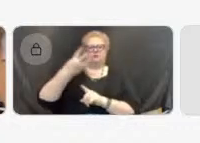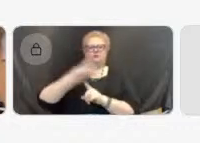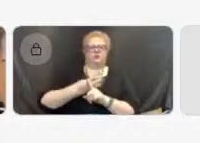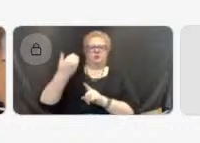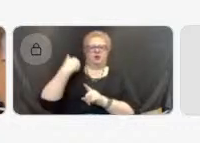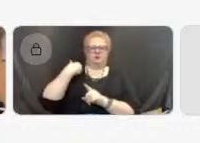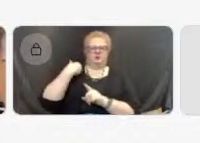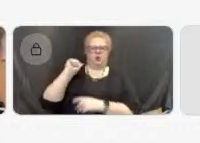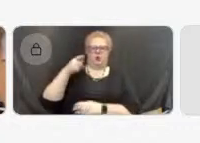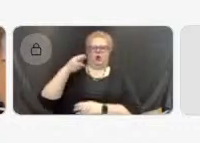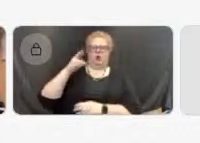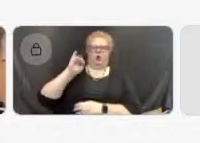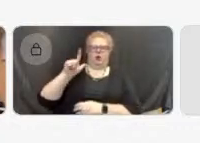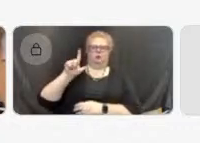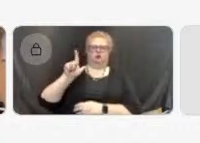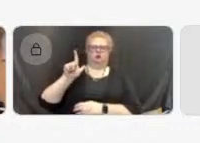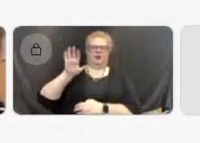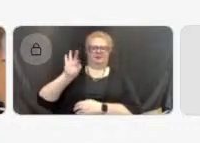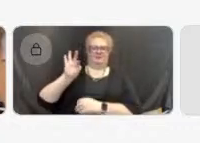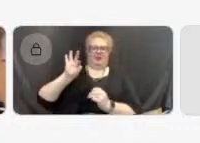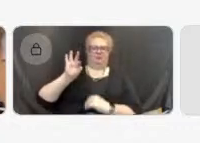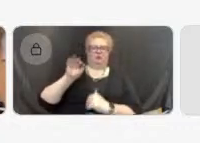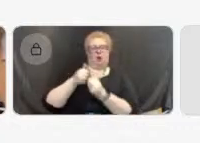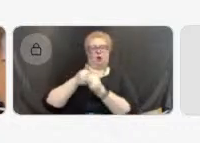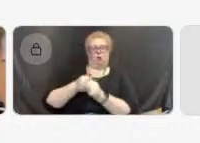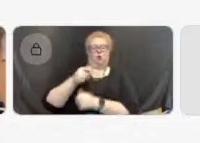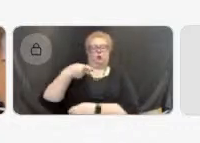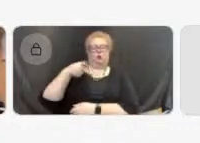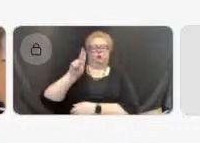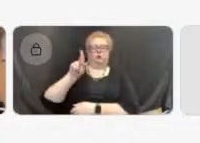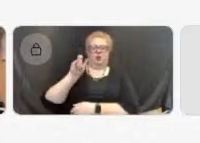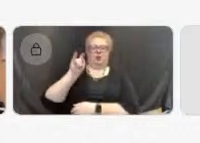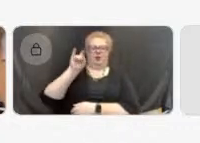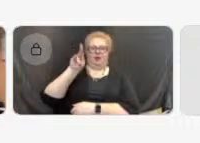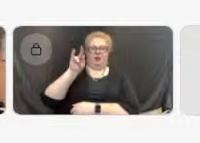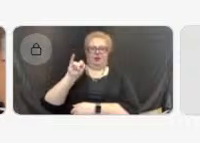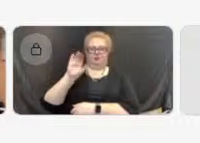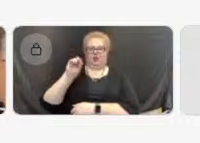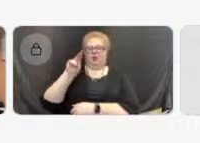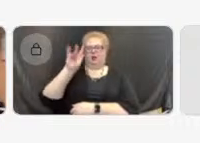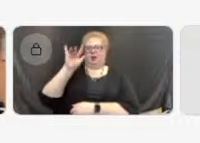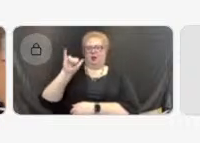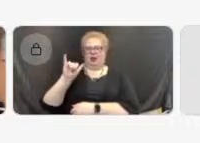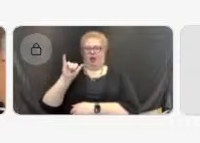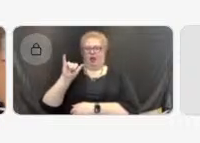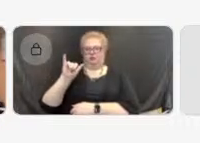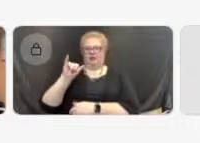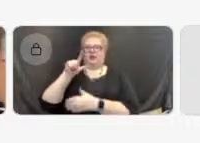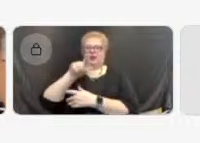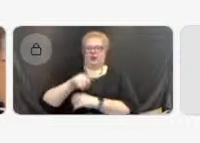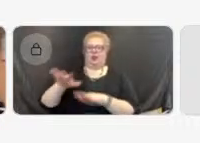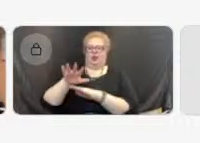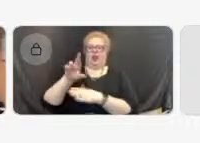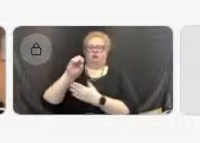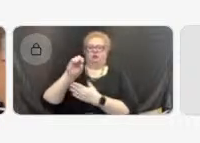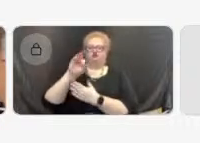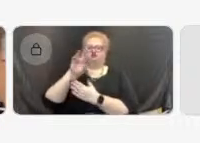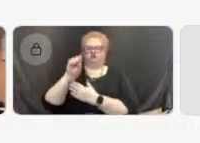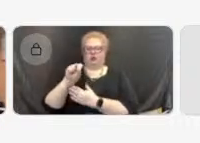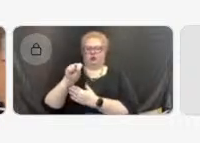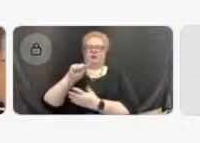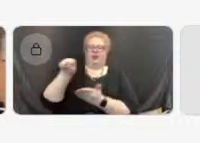April 29, and that this is actually our community and our land